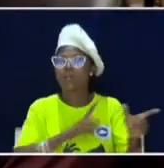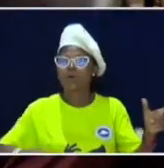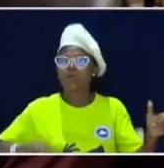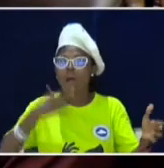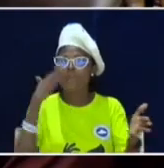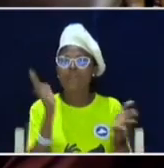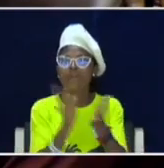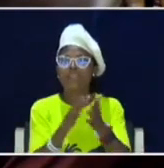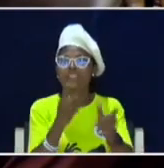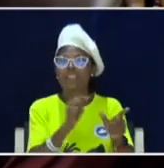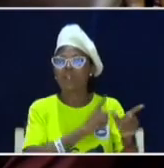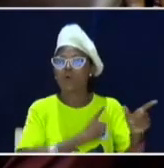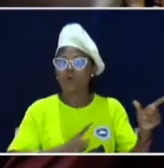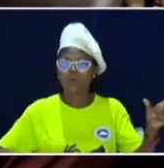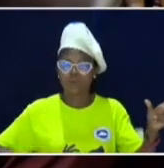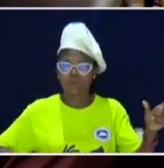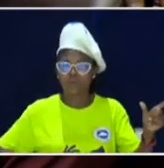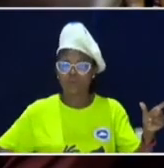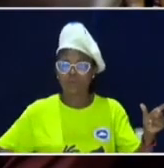Praise the Lord.